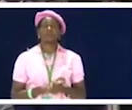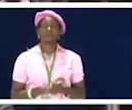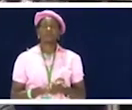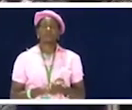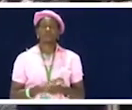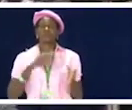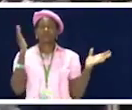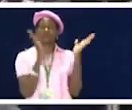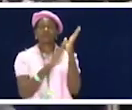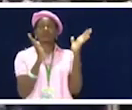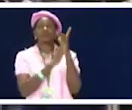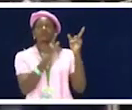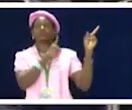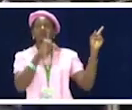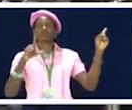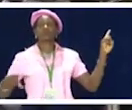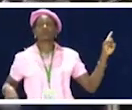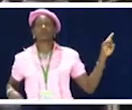Amen. Praise the Lord.